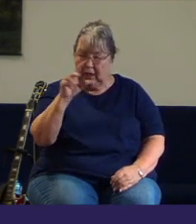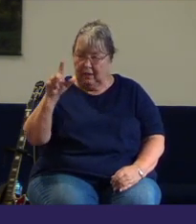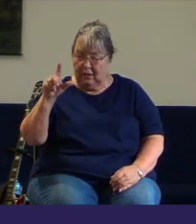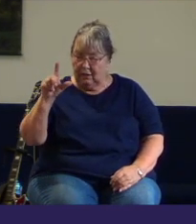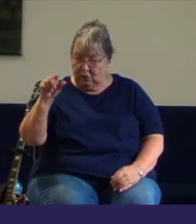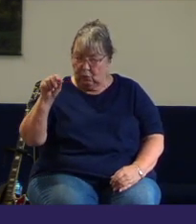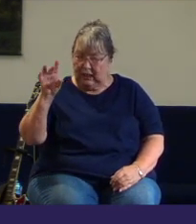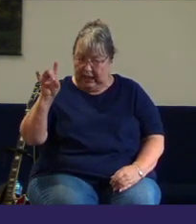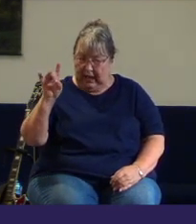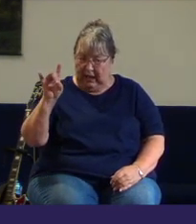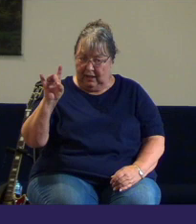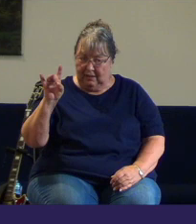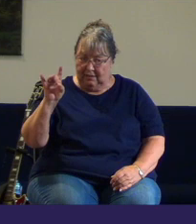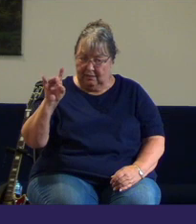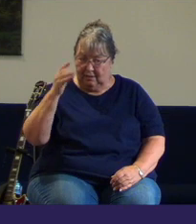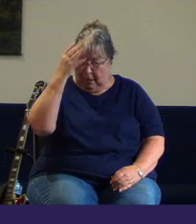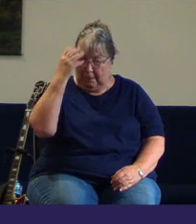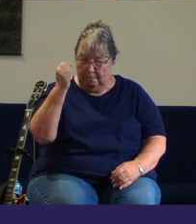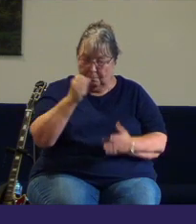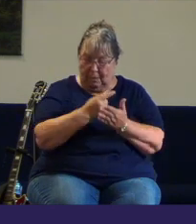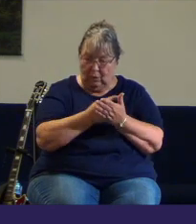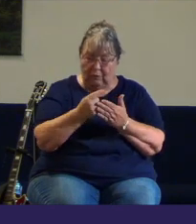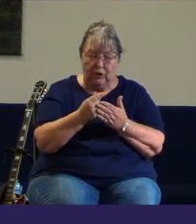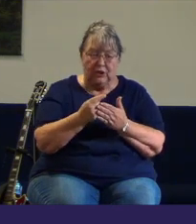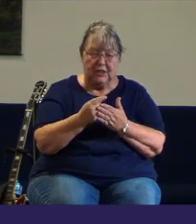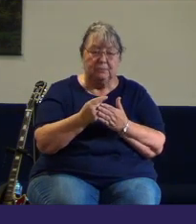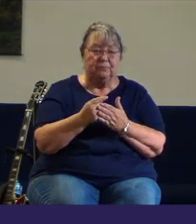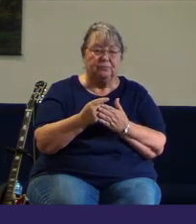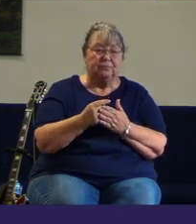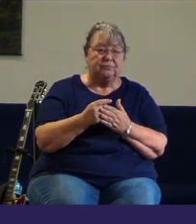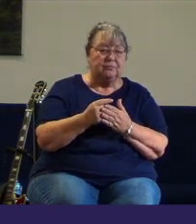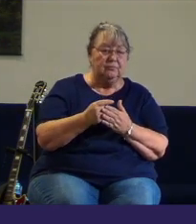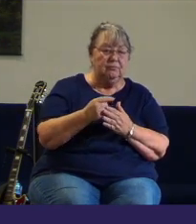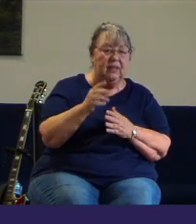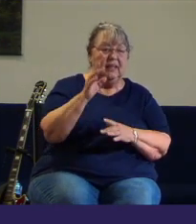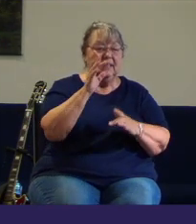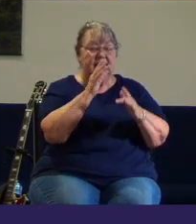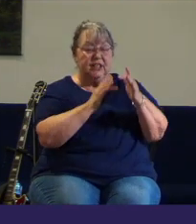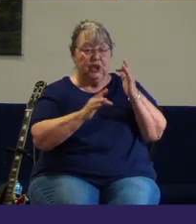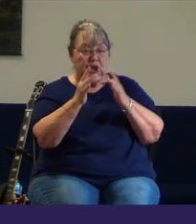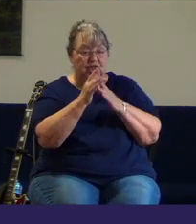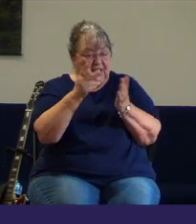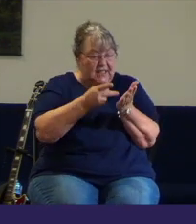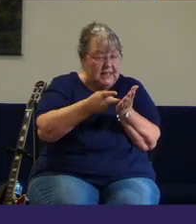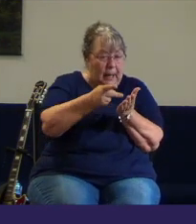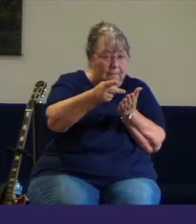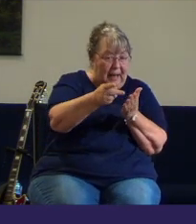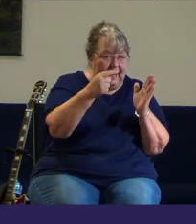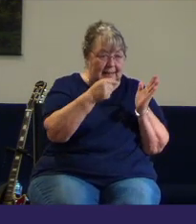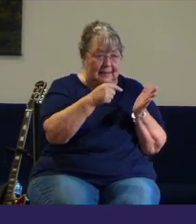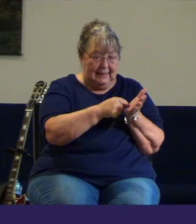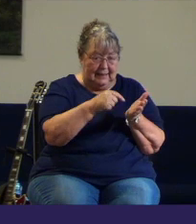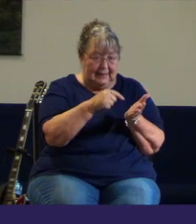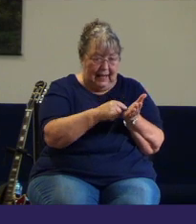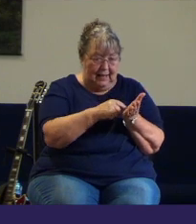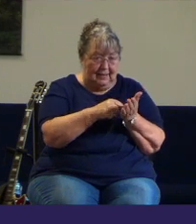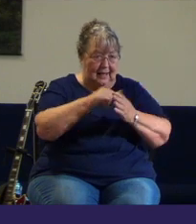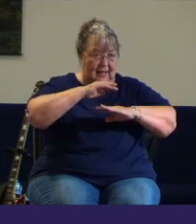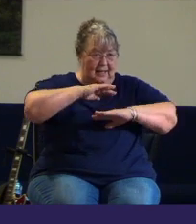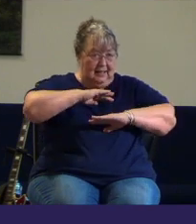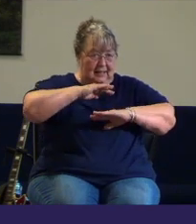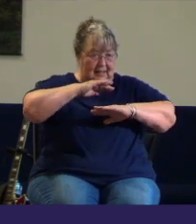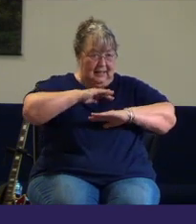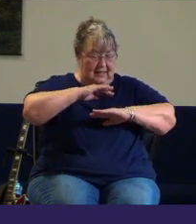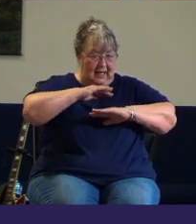so he paid a debt that was owed for our sins, and in paying that debt, he satisfied